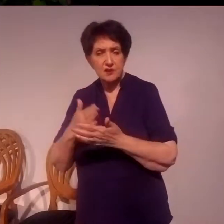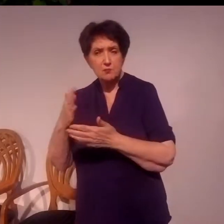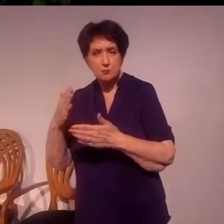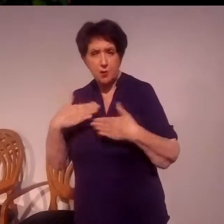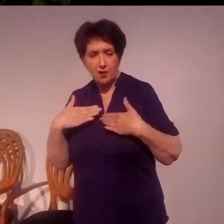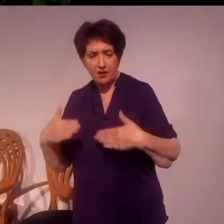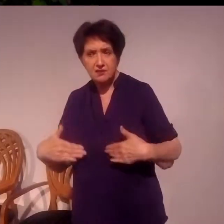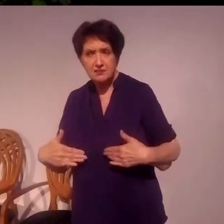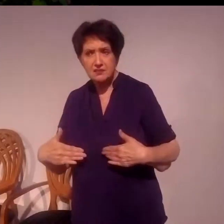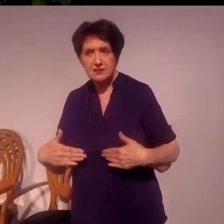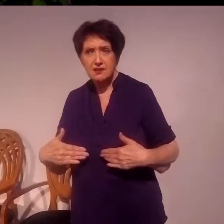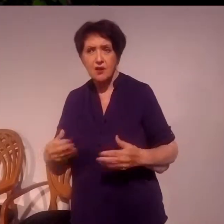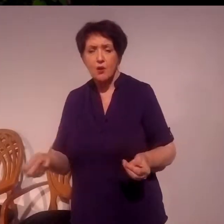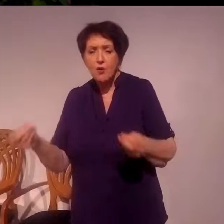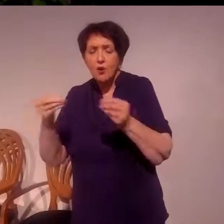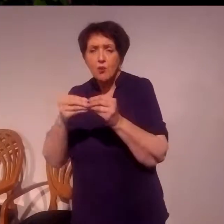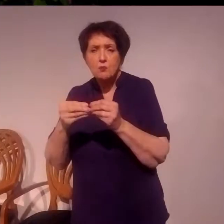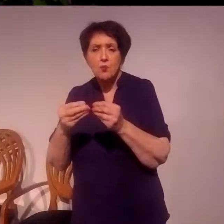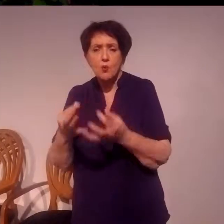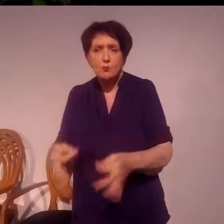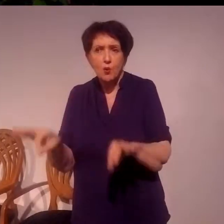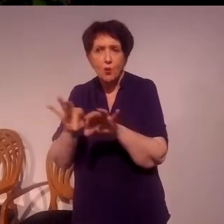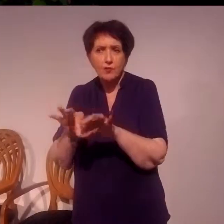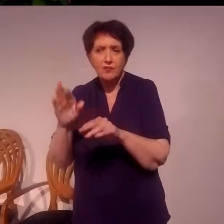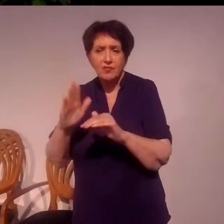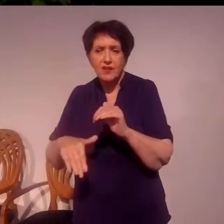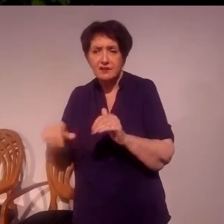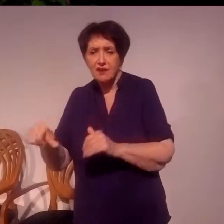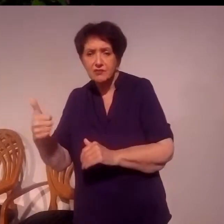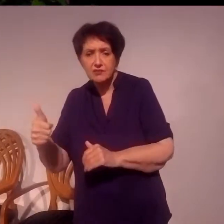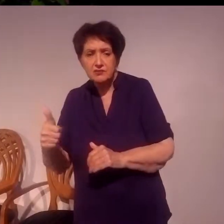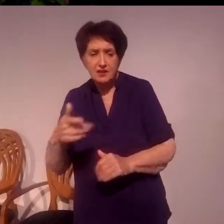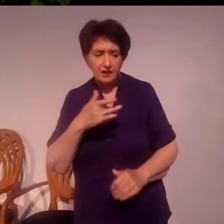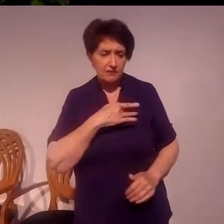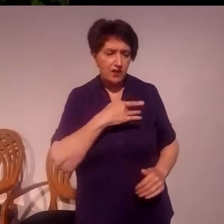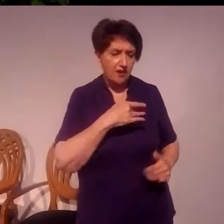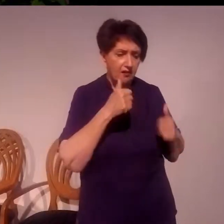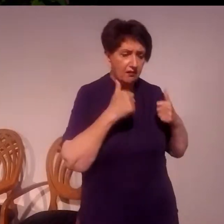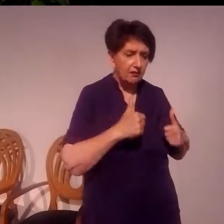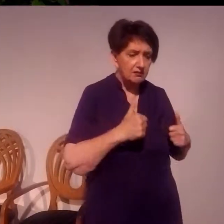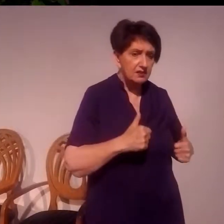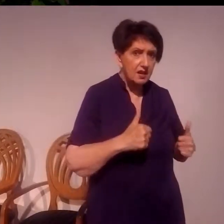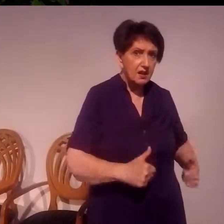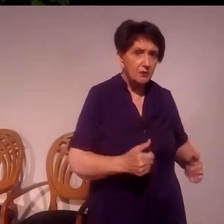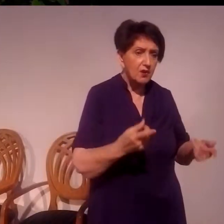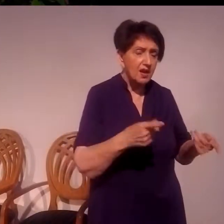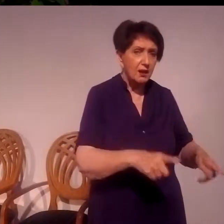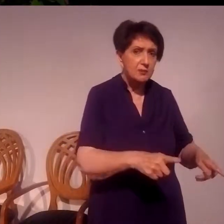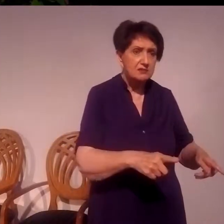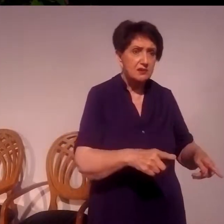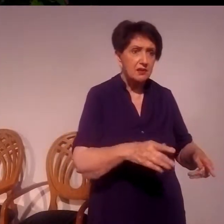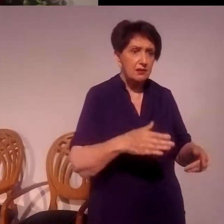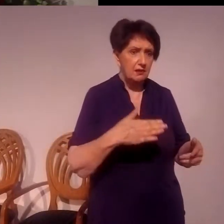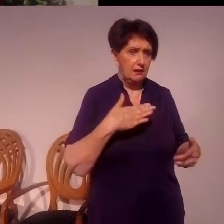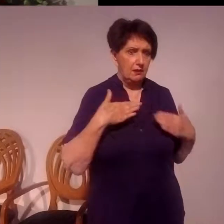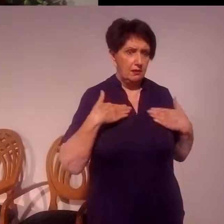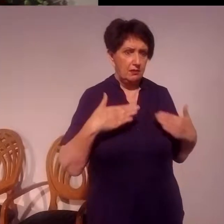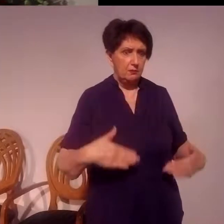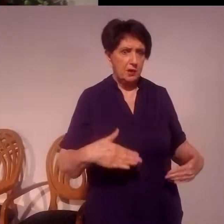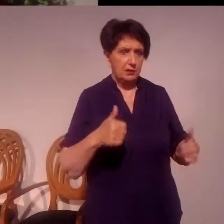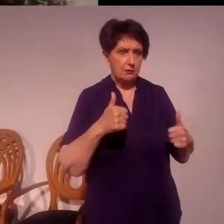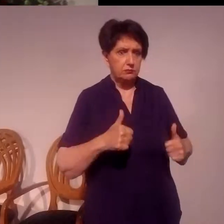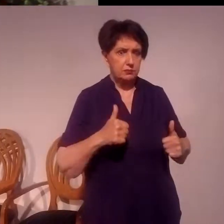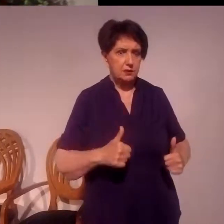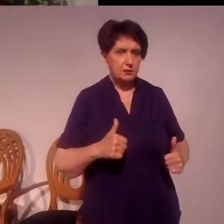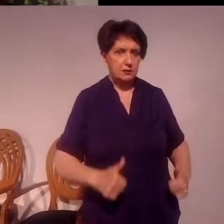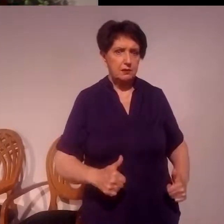more significant than others. If the organ of the heart goes down, right? We sometimes think, well,